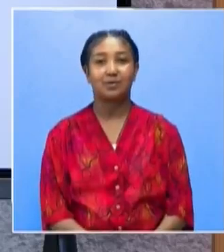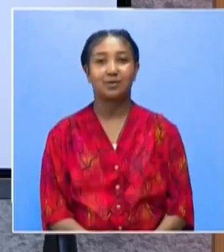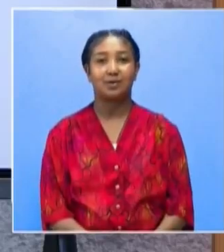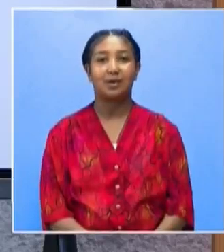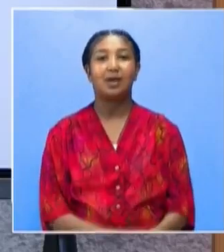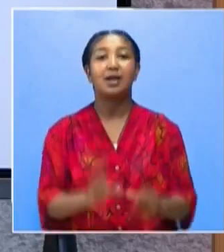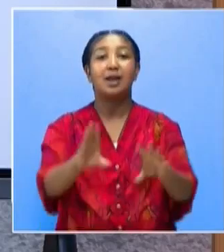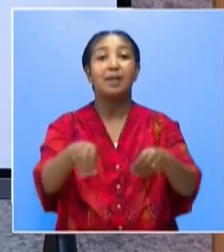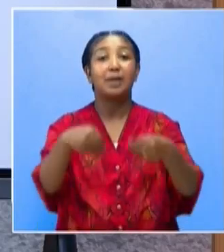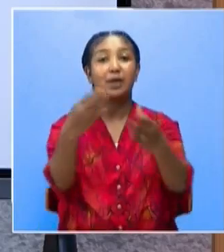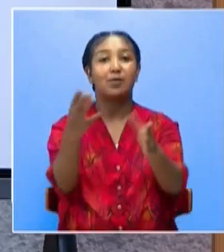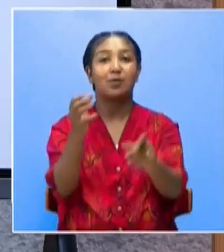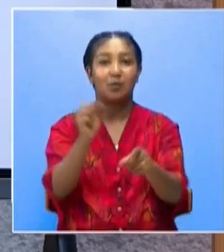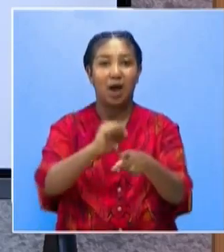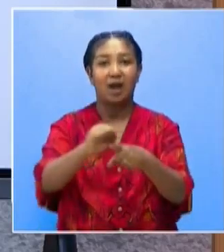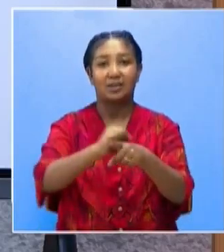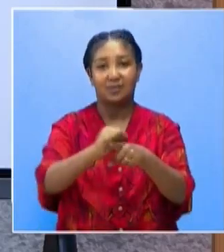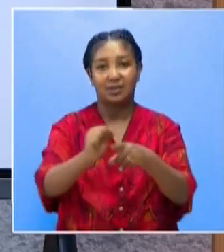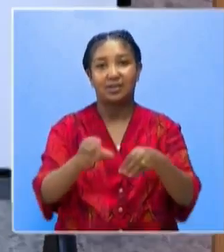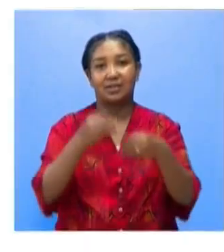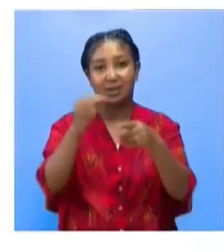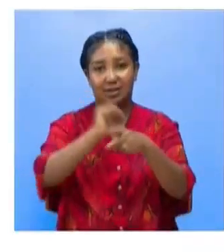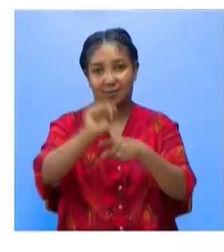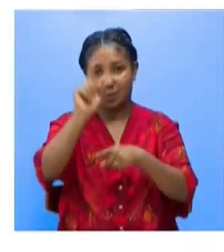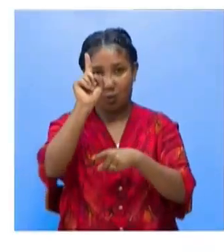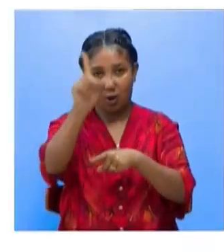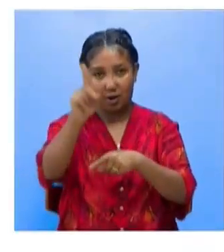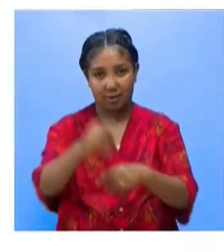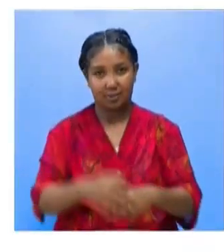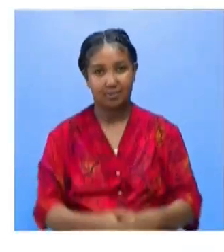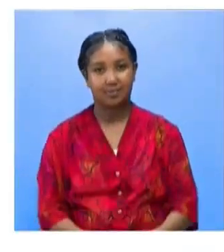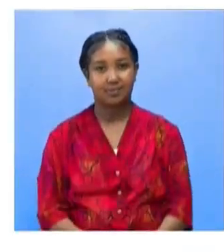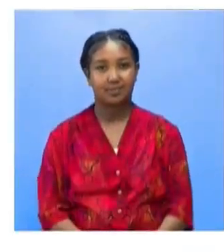let me give you an activity, sir. Activity 1.